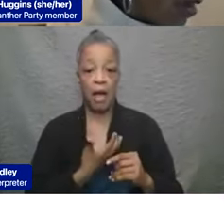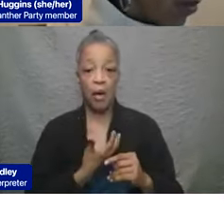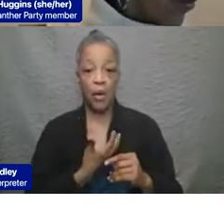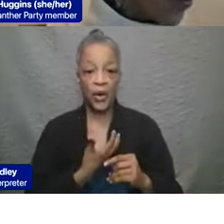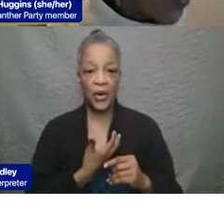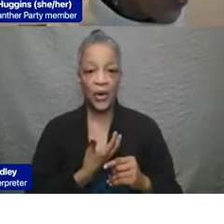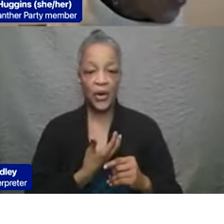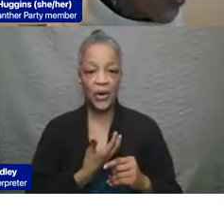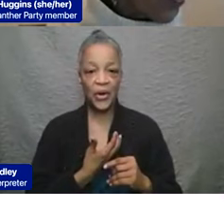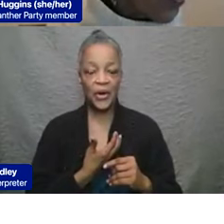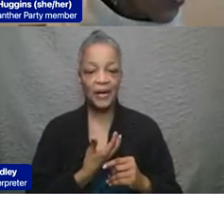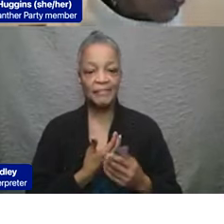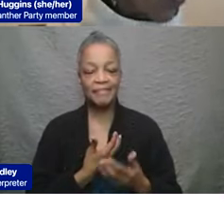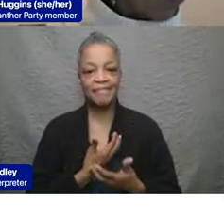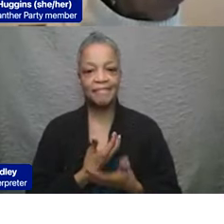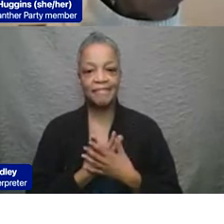our